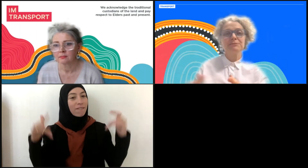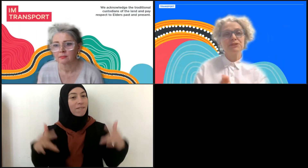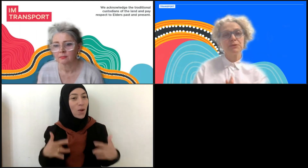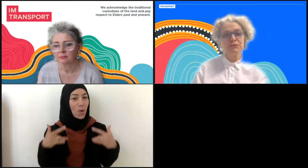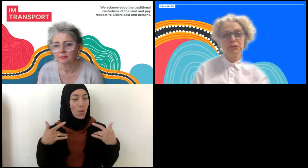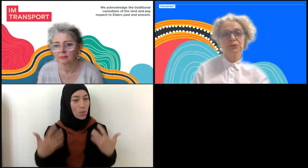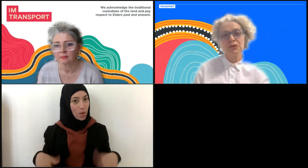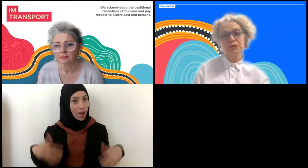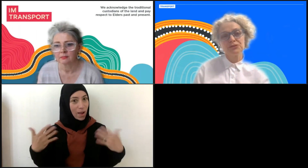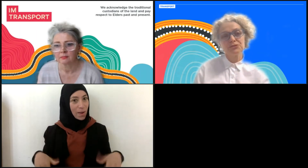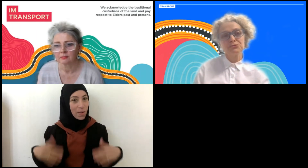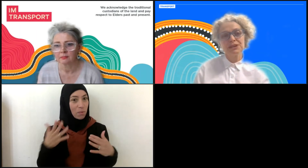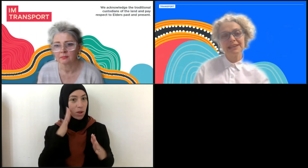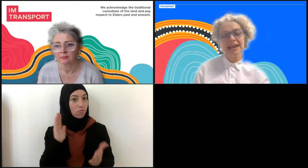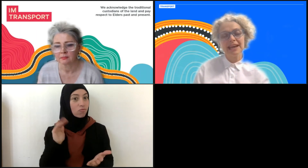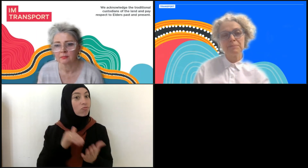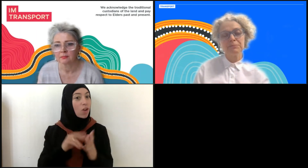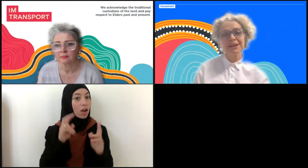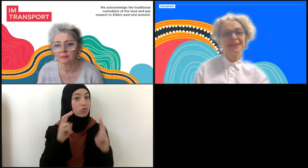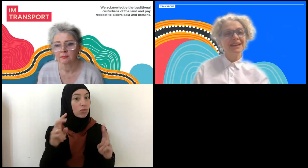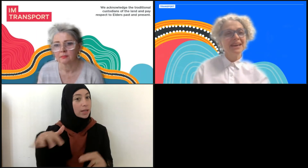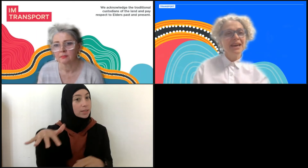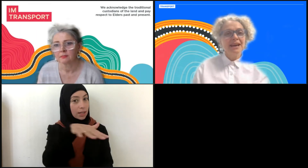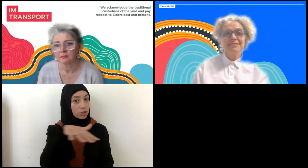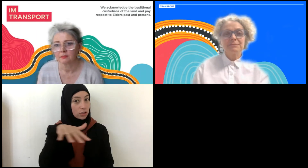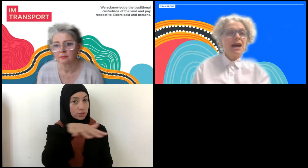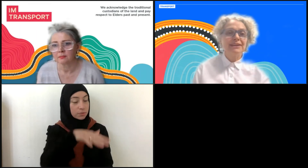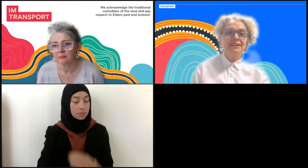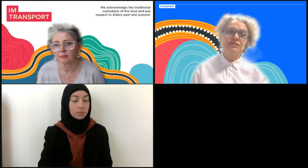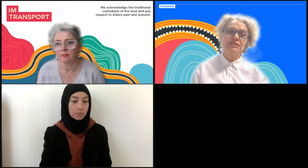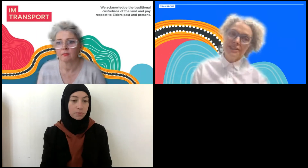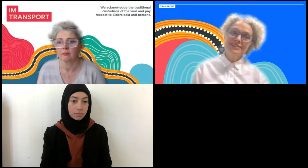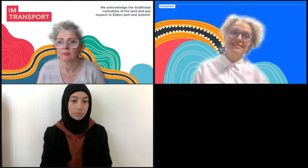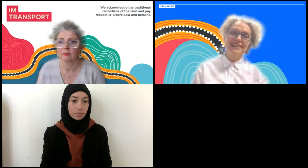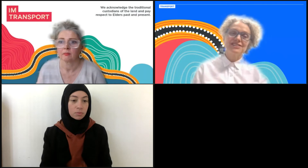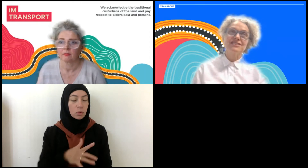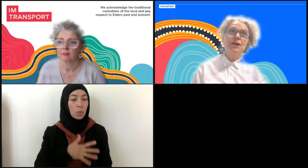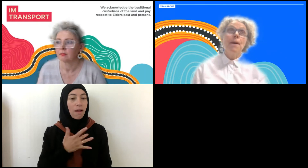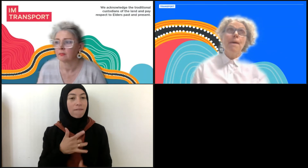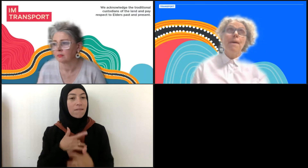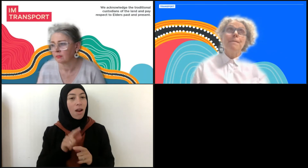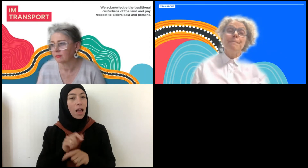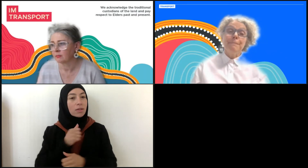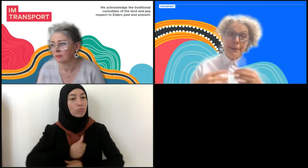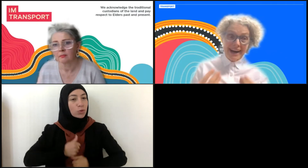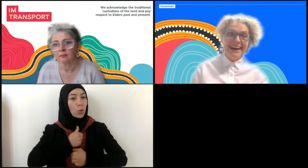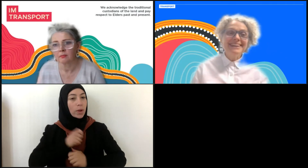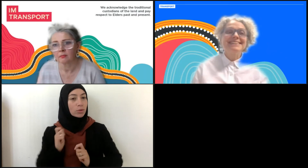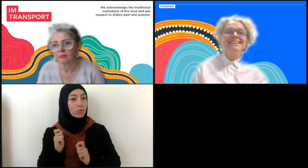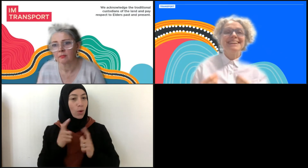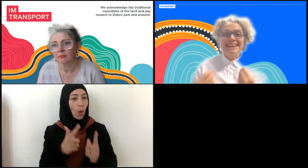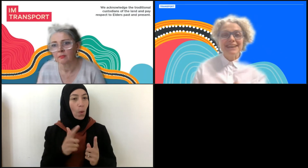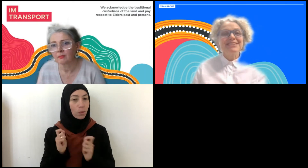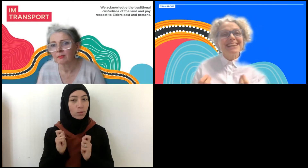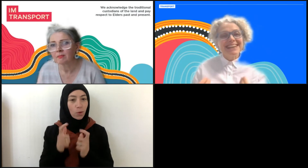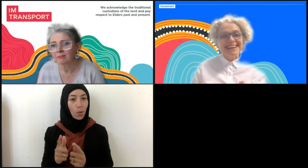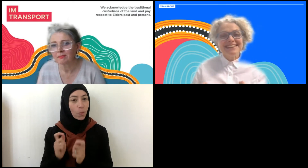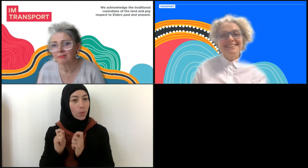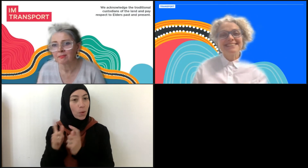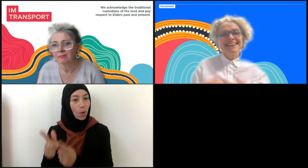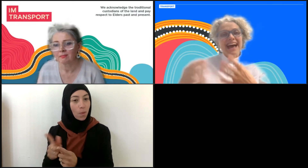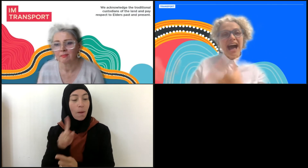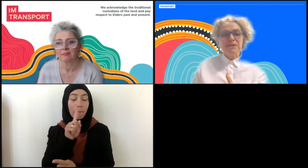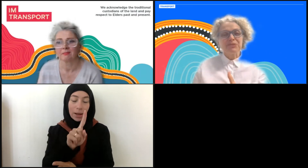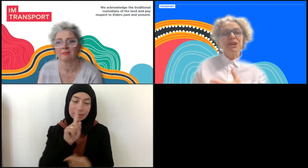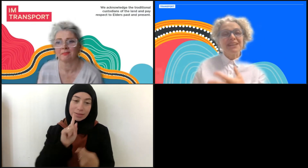of the elements we focus on to really bring some liveliness and joy to the stations. But